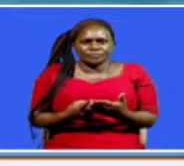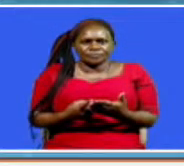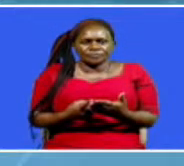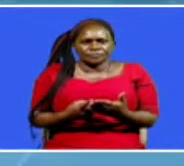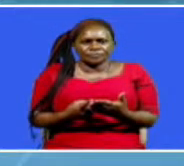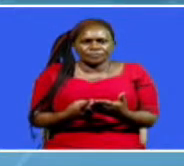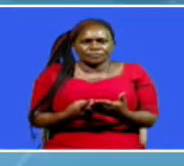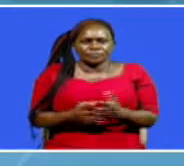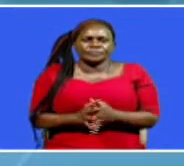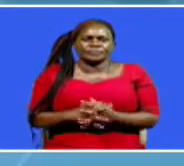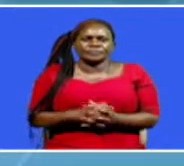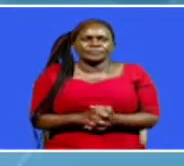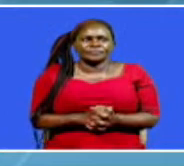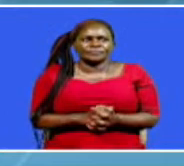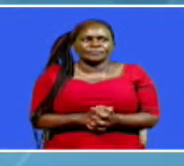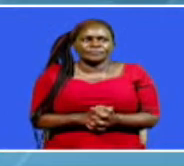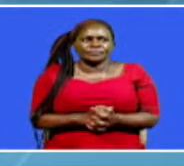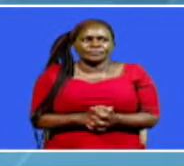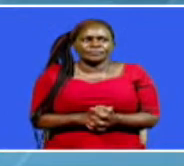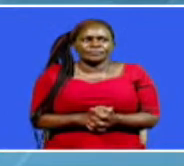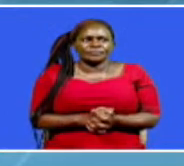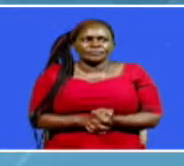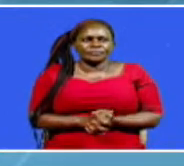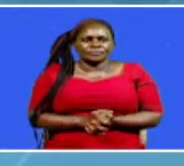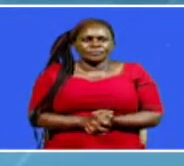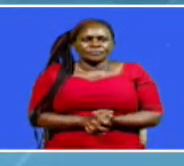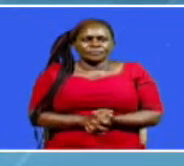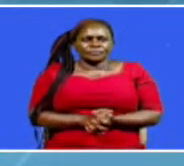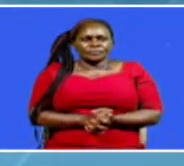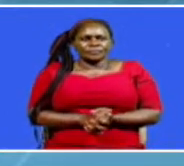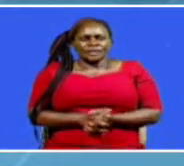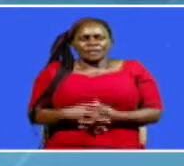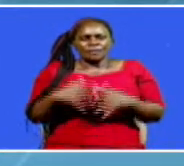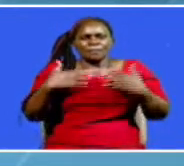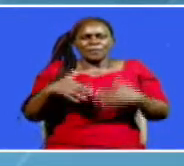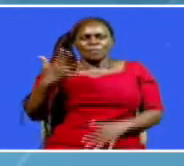So now, a memorial service for five people at Arap Moi.